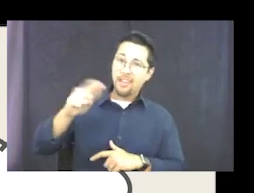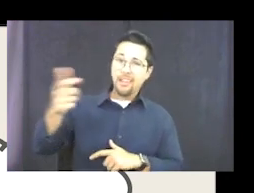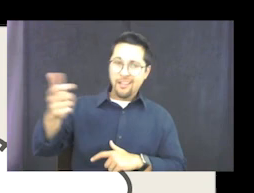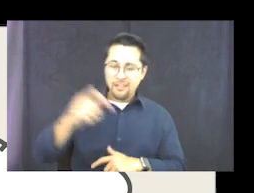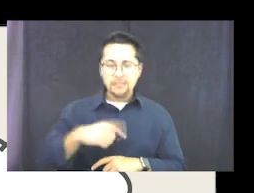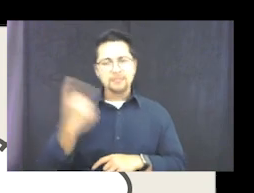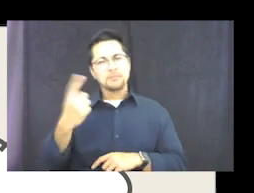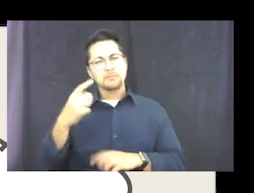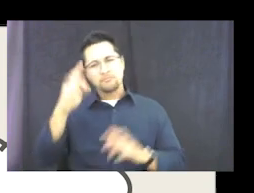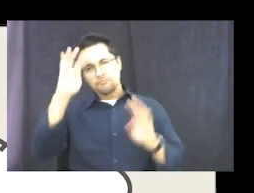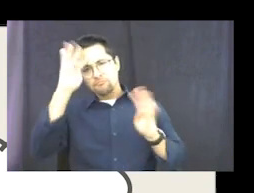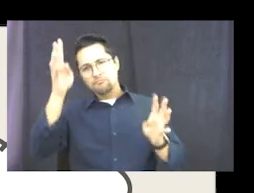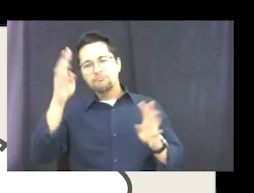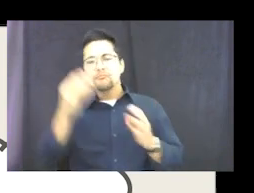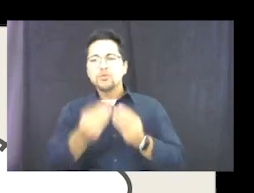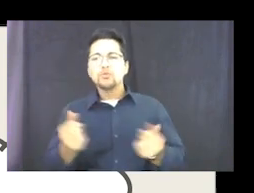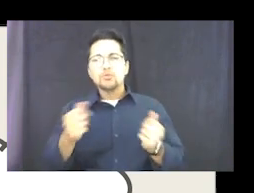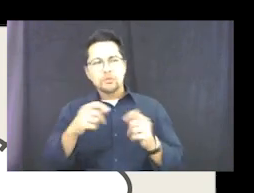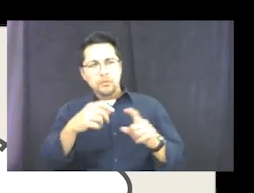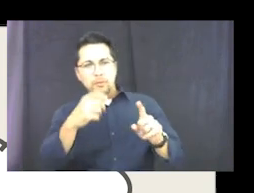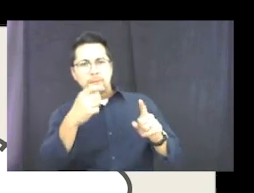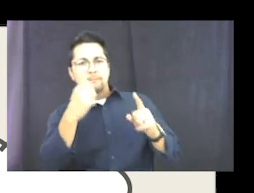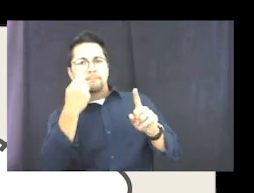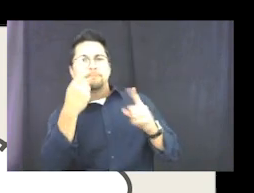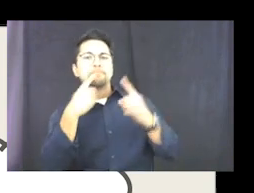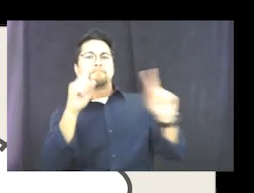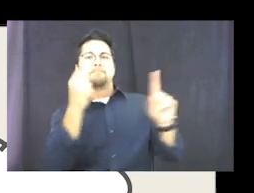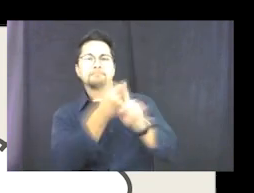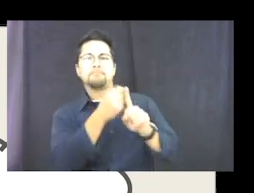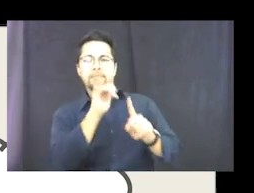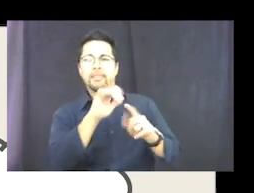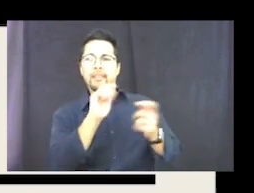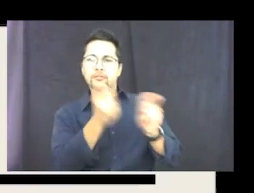come up with a solution to effectively handle the change.